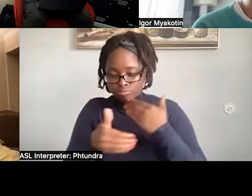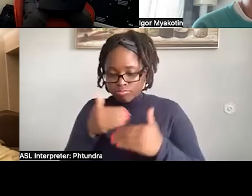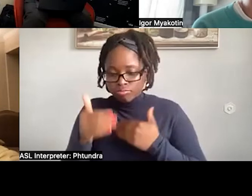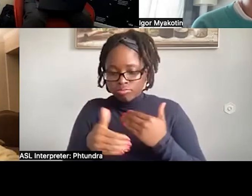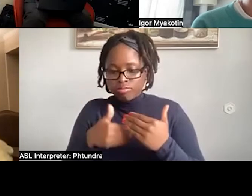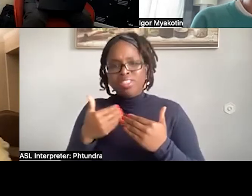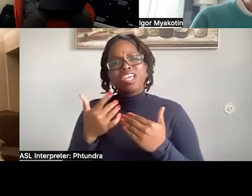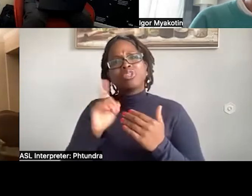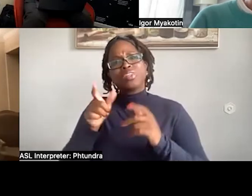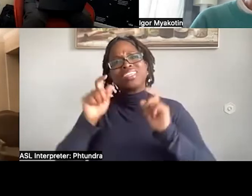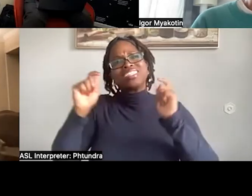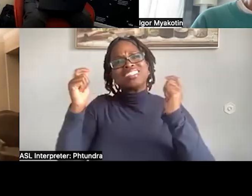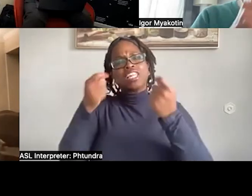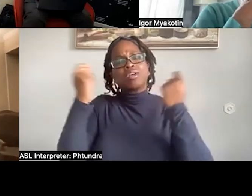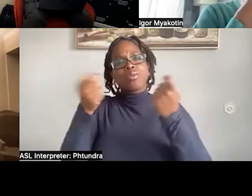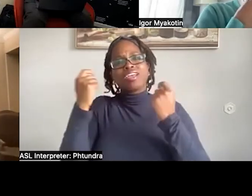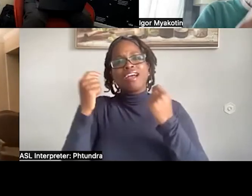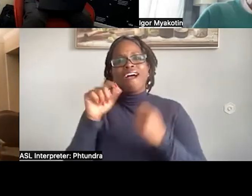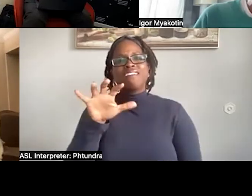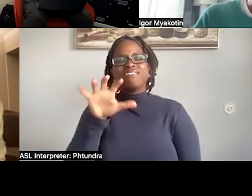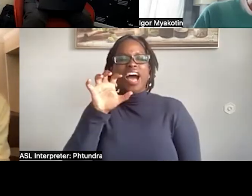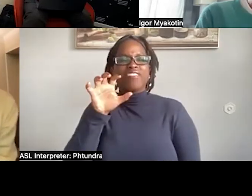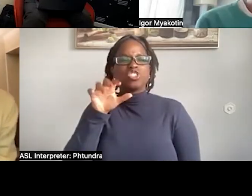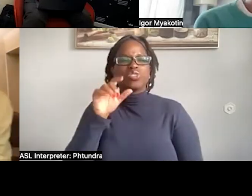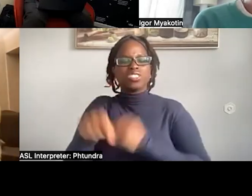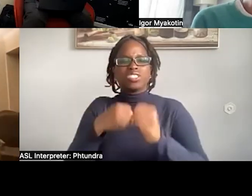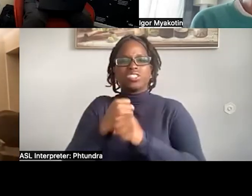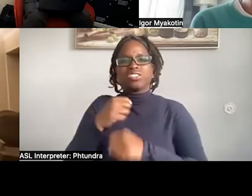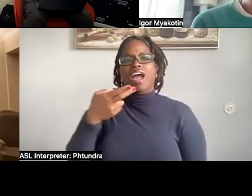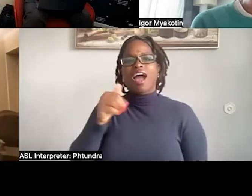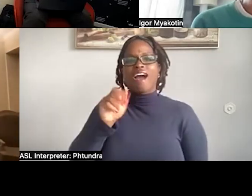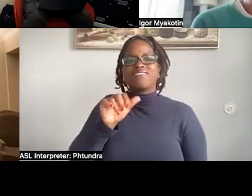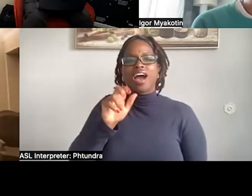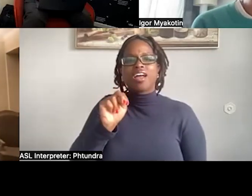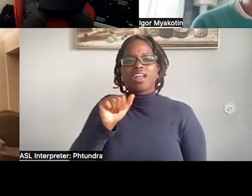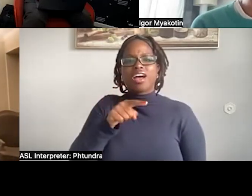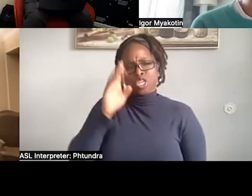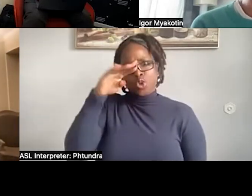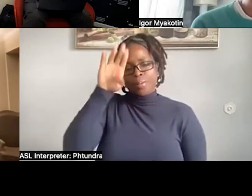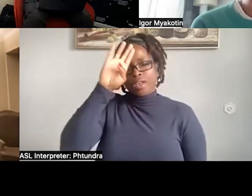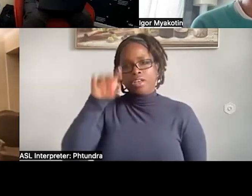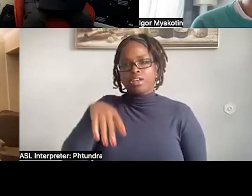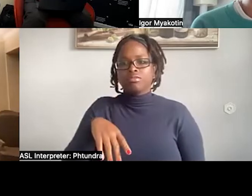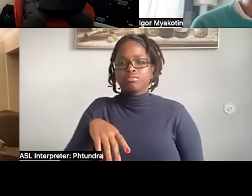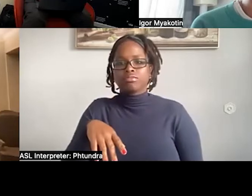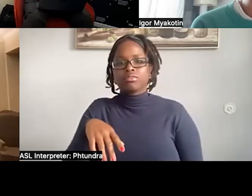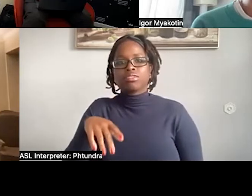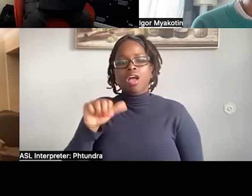the 500 years of Havana. And when Alejandro makes a very personal